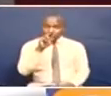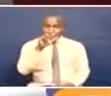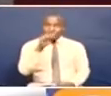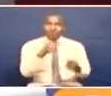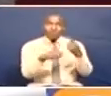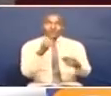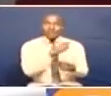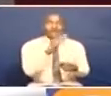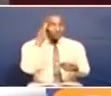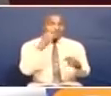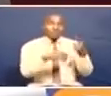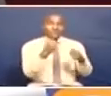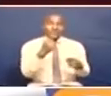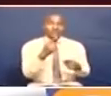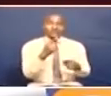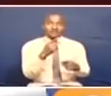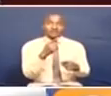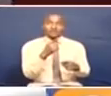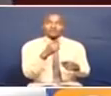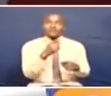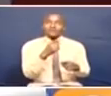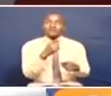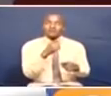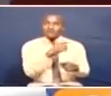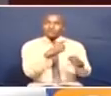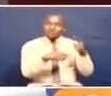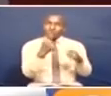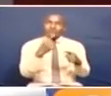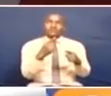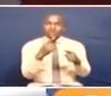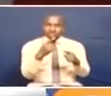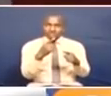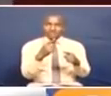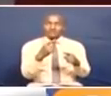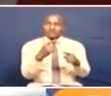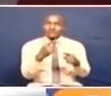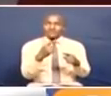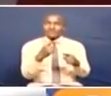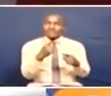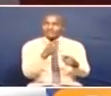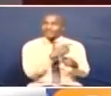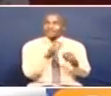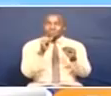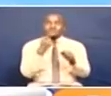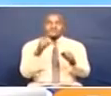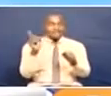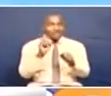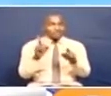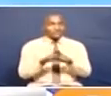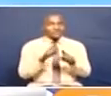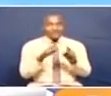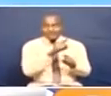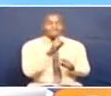I am sure he won. In fact, he was voting in Nakuru and I voted for him, and I know he'd have done the same in Nairobi. Mm-hmm. And he will not say it now because Mambo